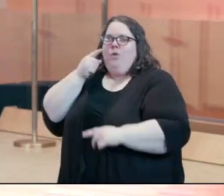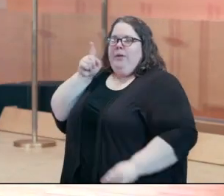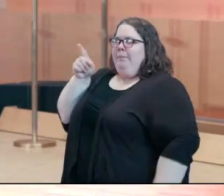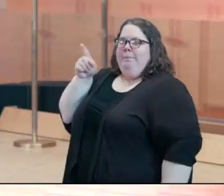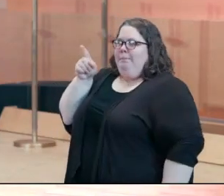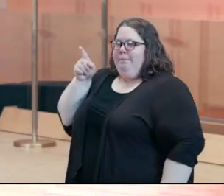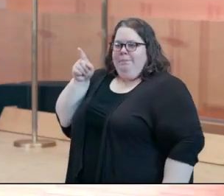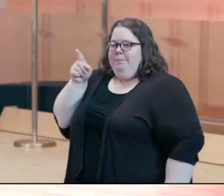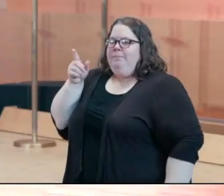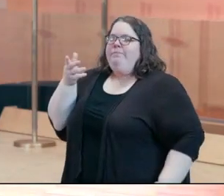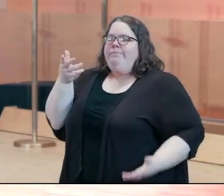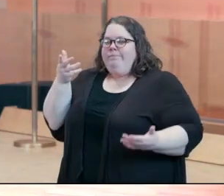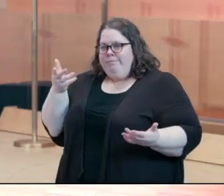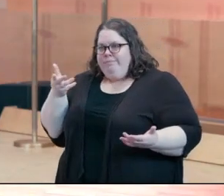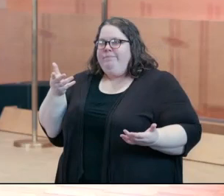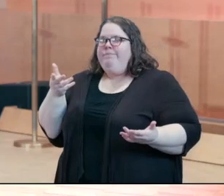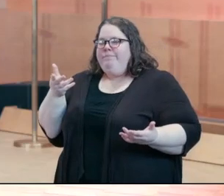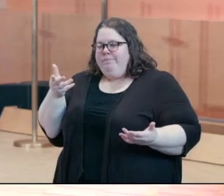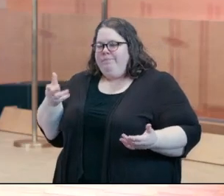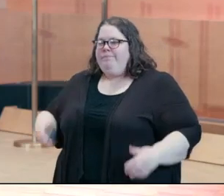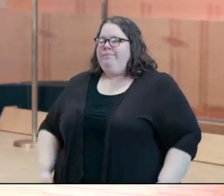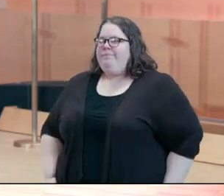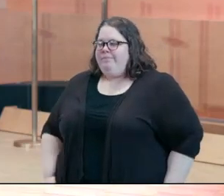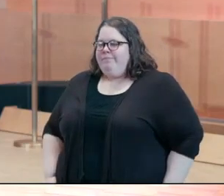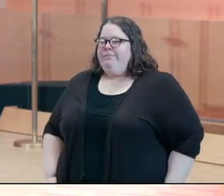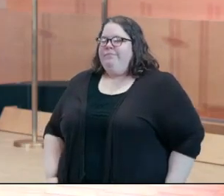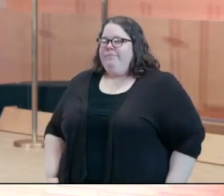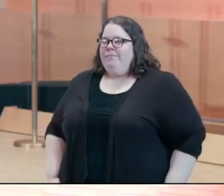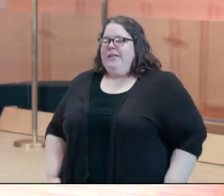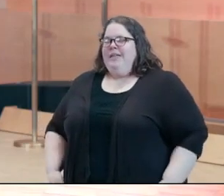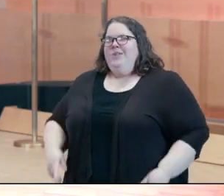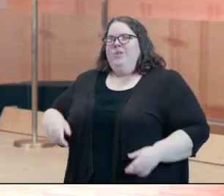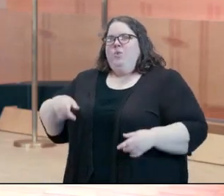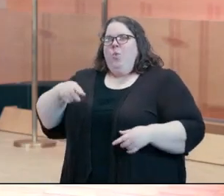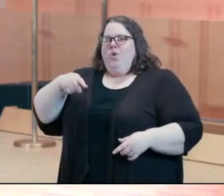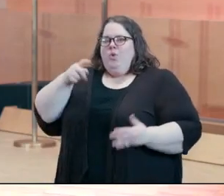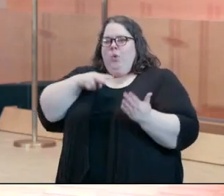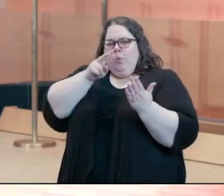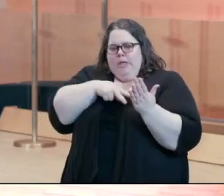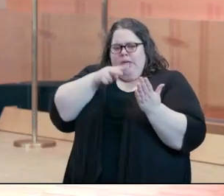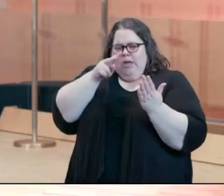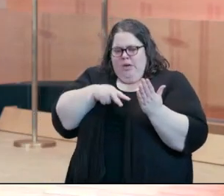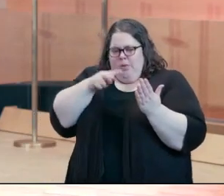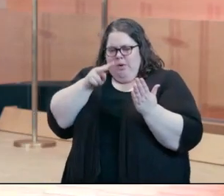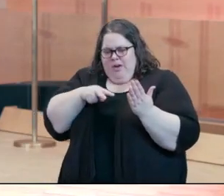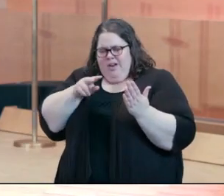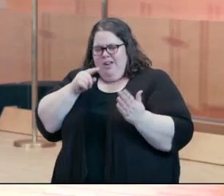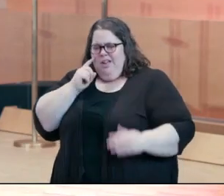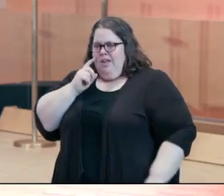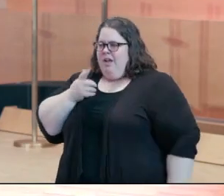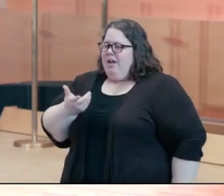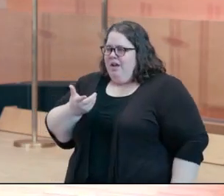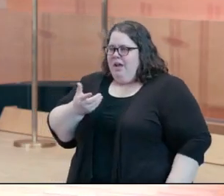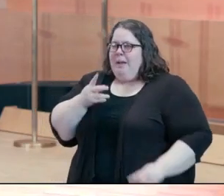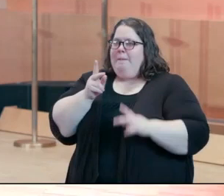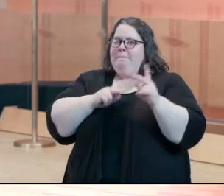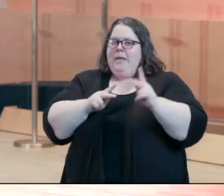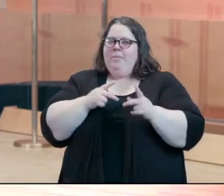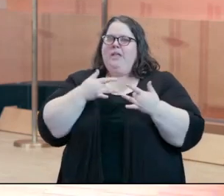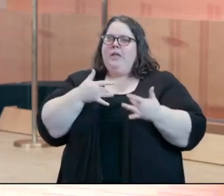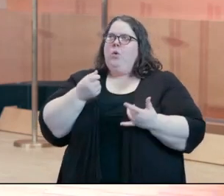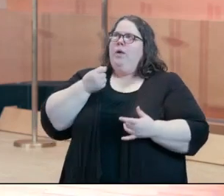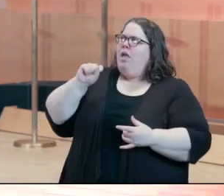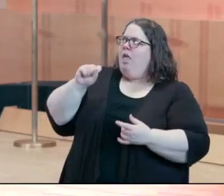him. And it kind of leaves you at this point where they've rebelled time and